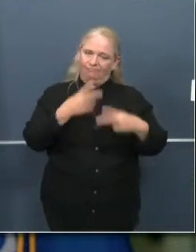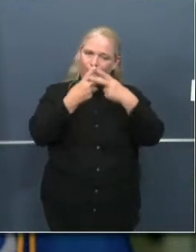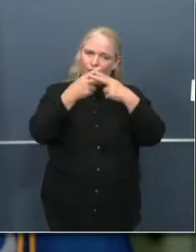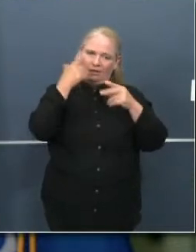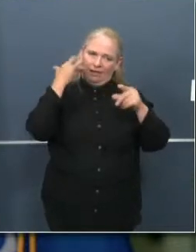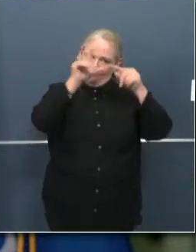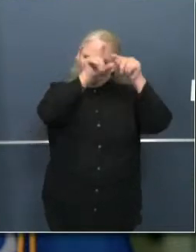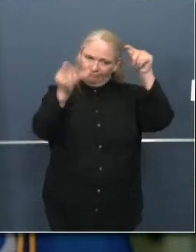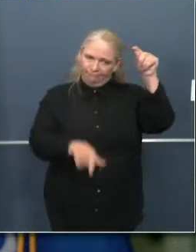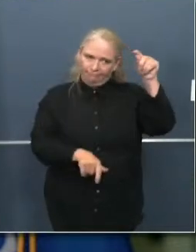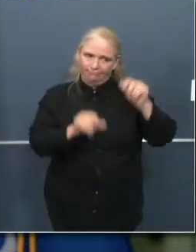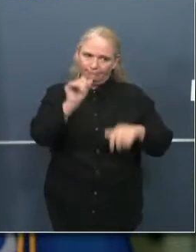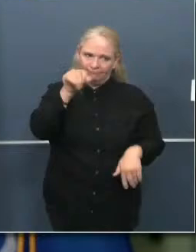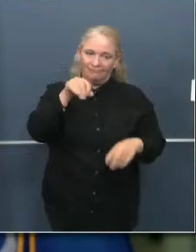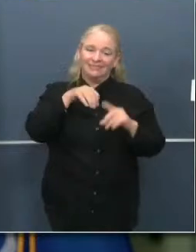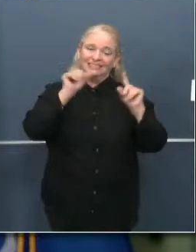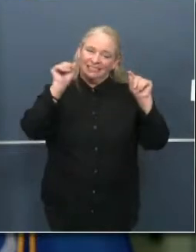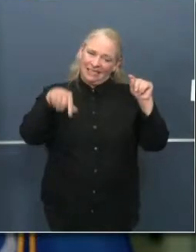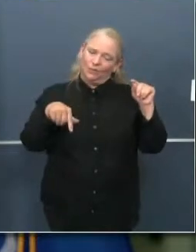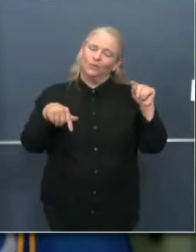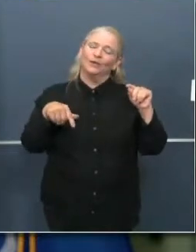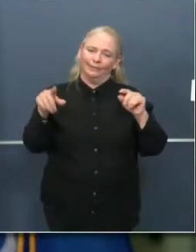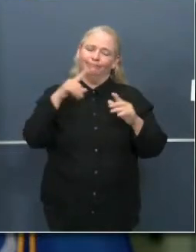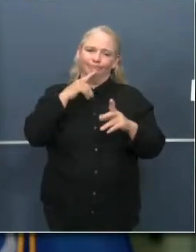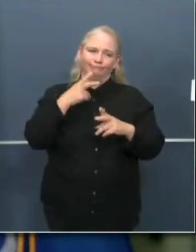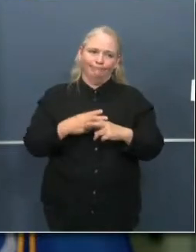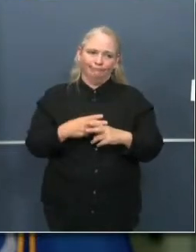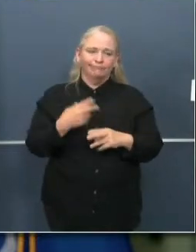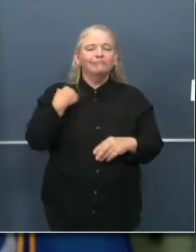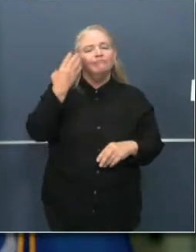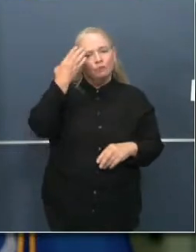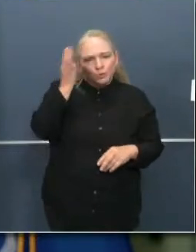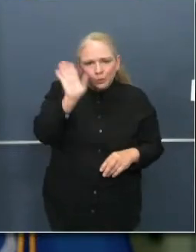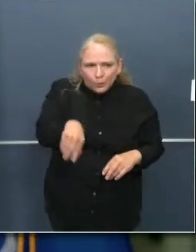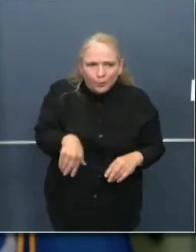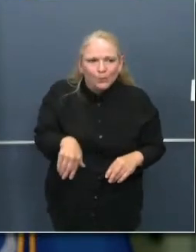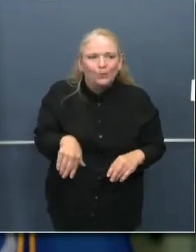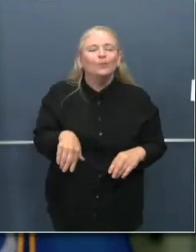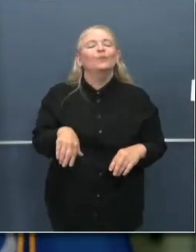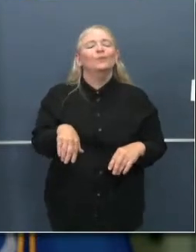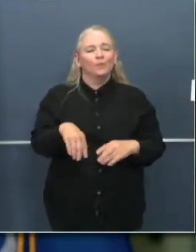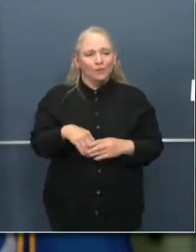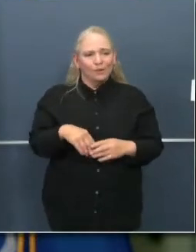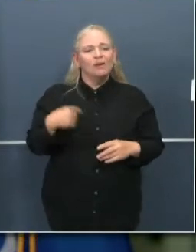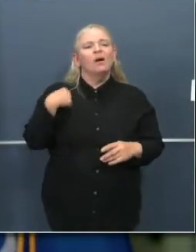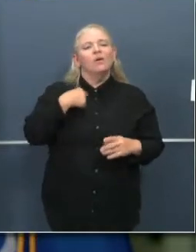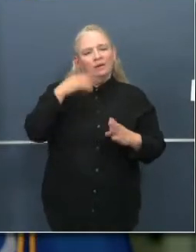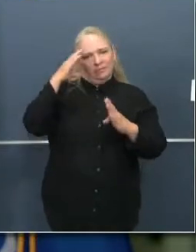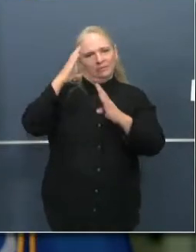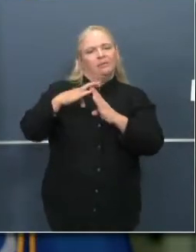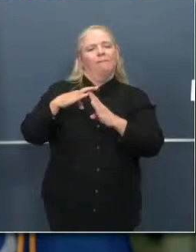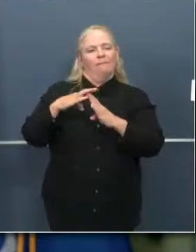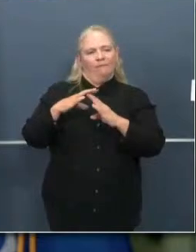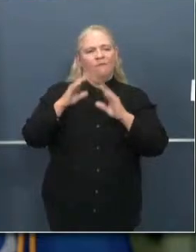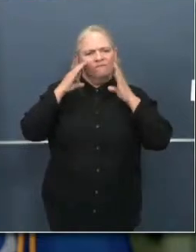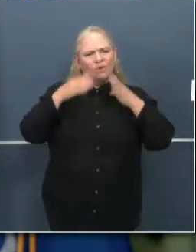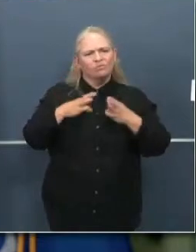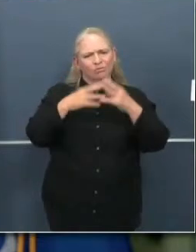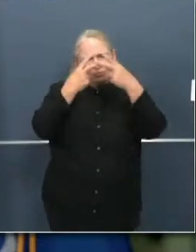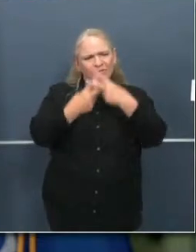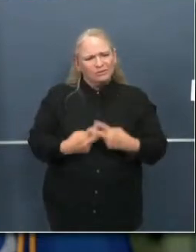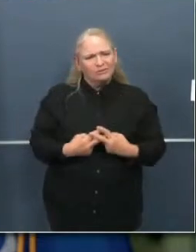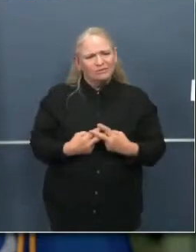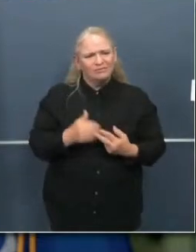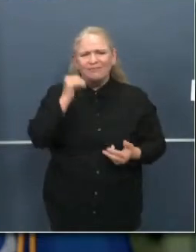and priority, and every day we are working to move more and more of our most vulnerable